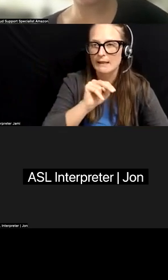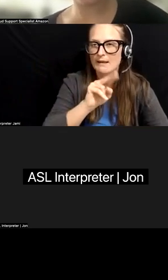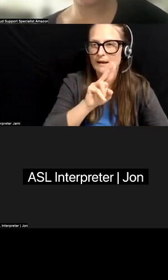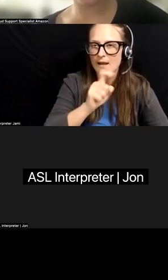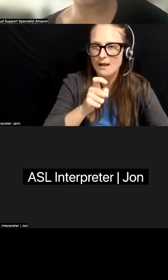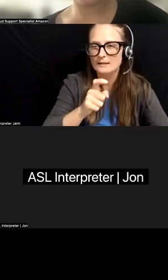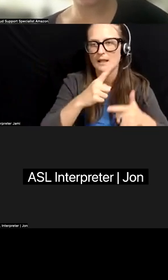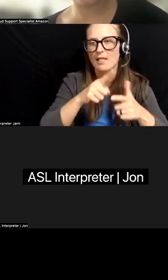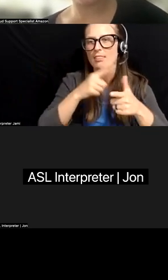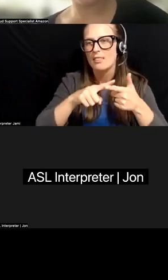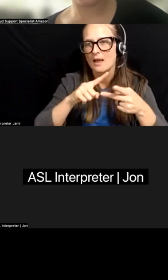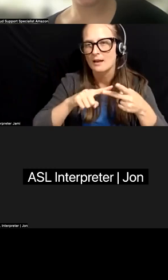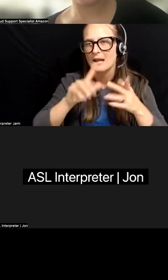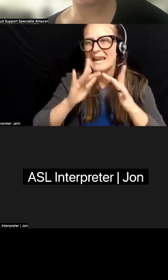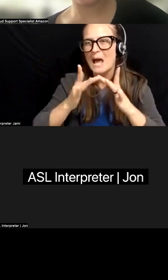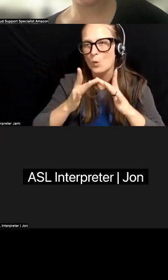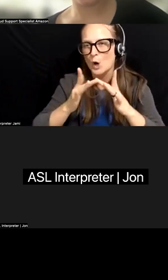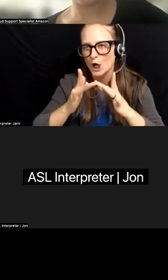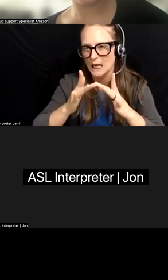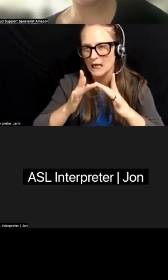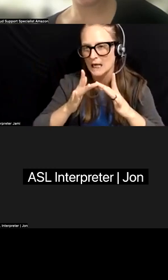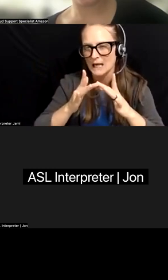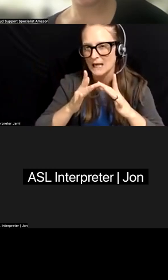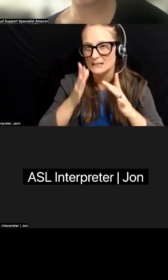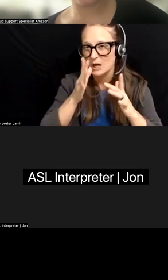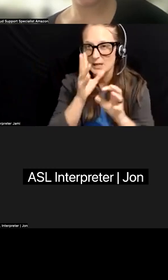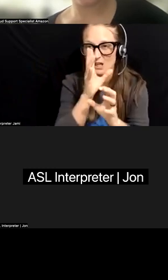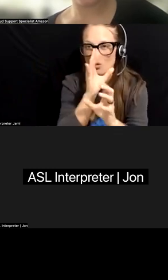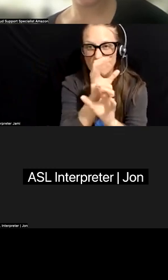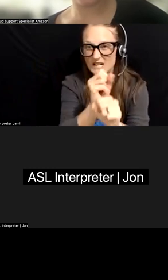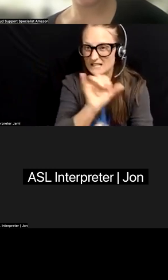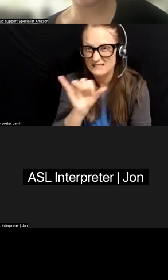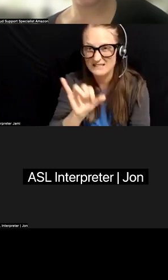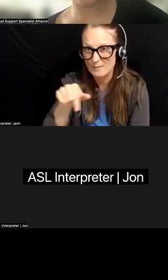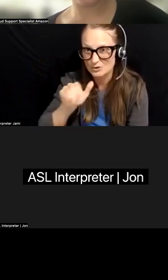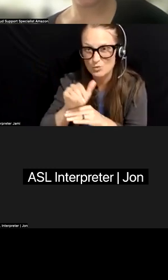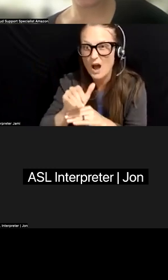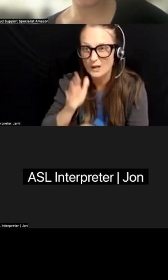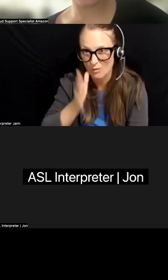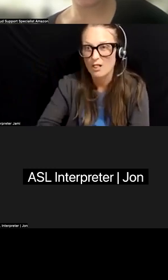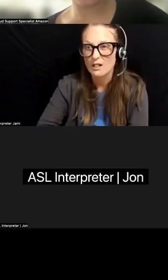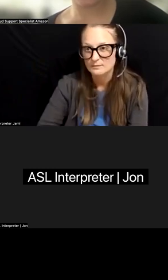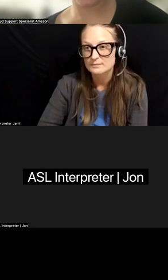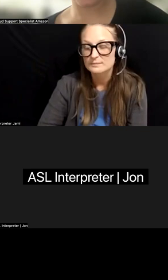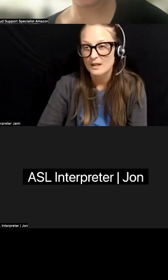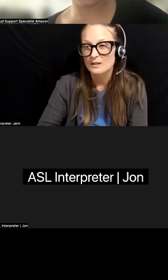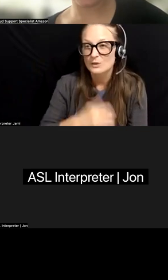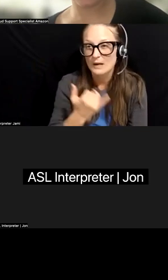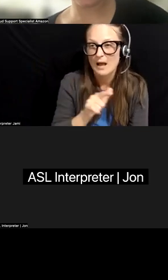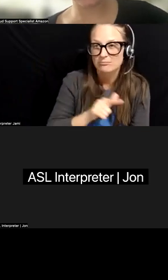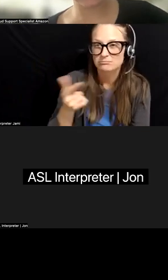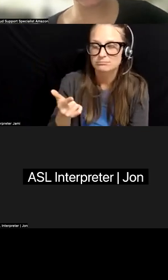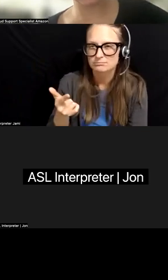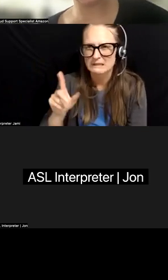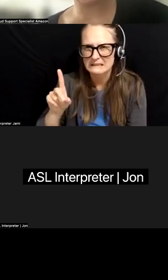networking, and it's going to be, just as riveting as this one. So enjoy the session. Back to you, Dana